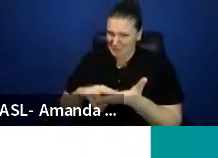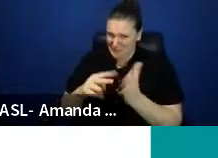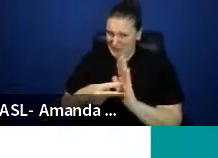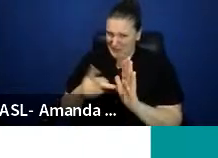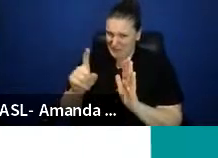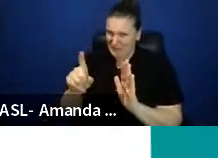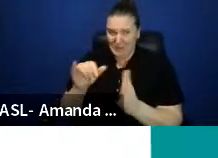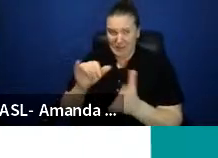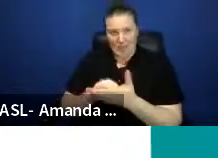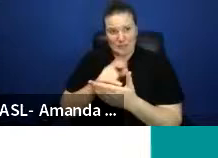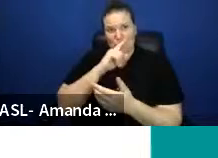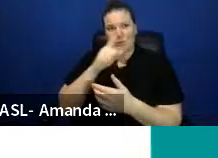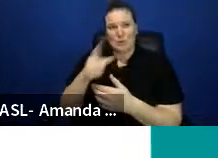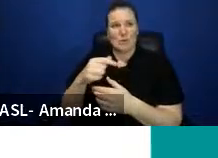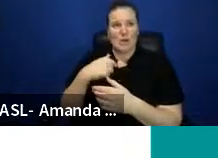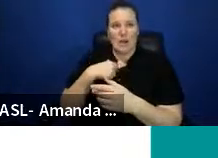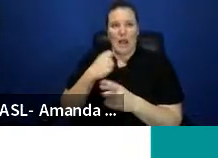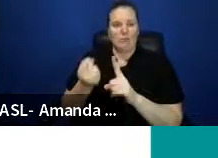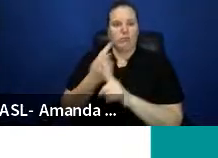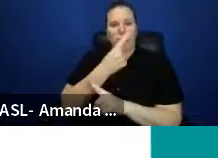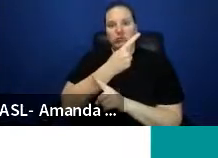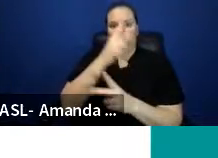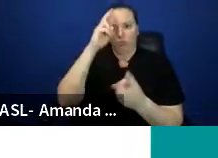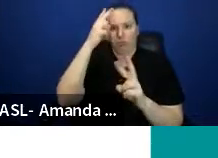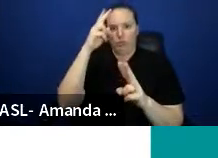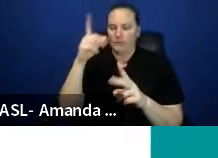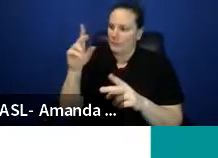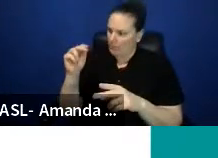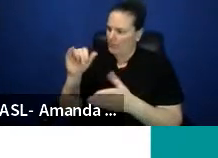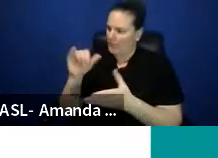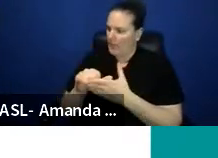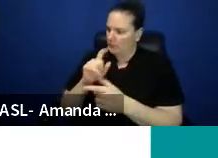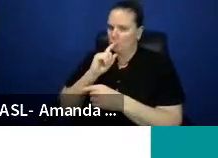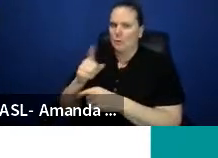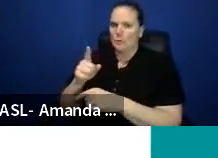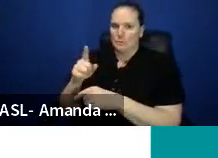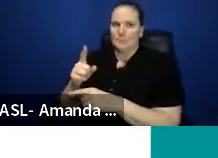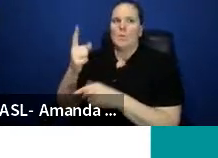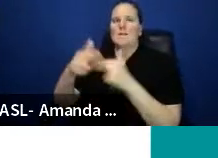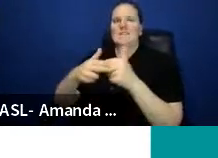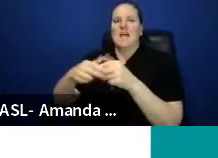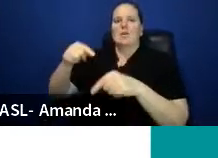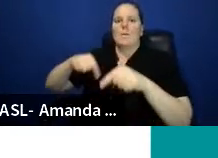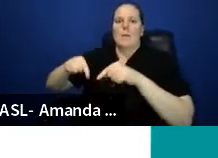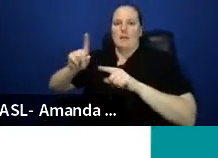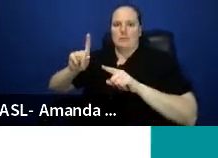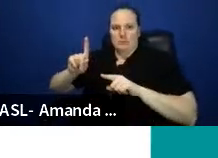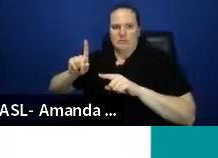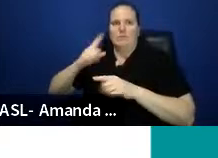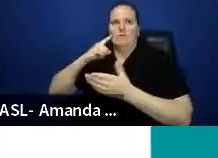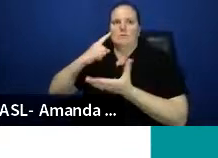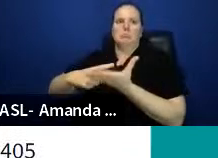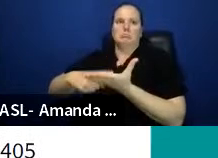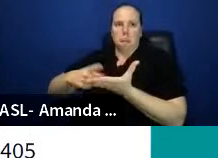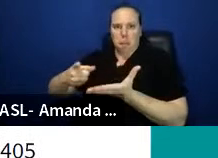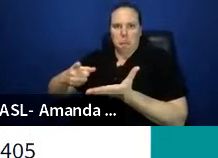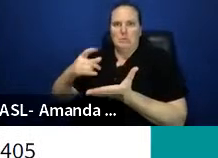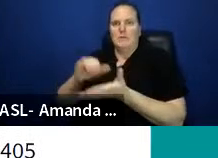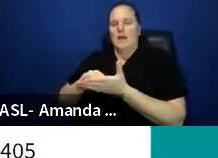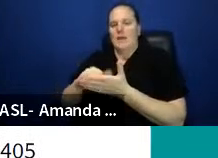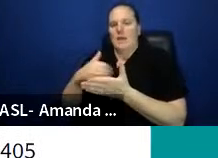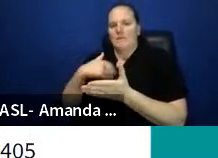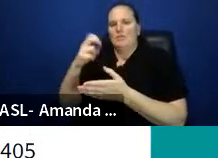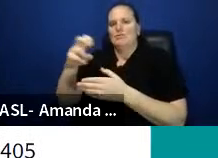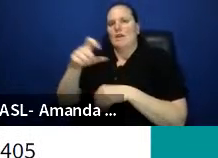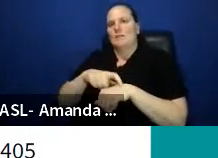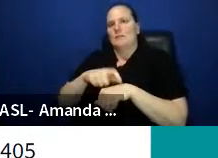at. Is that true, or did I just misremember that? Nope, that is true. So if you go back one slide for me, Lisa, whoever's helping us here, that kind of gets to the travel